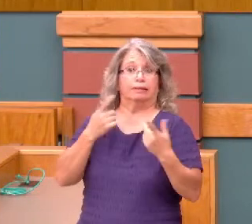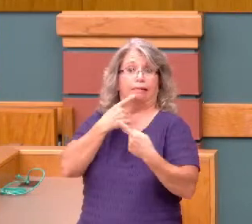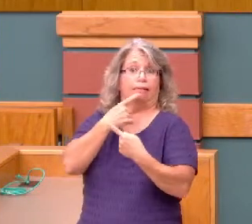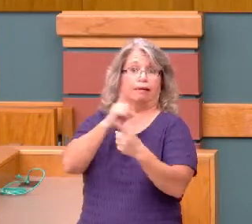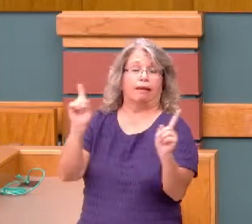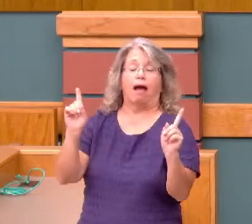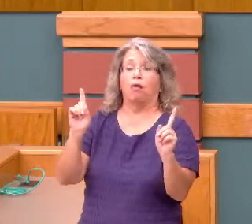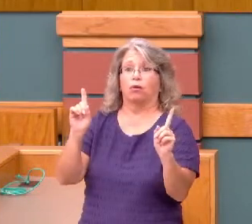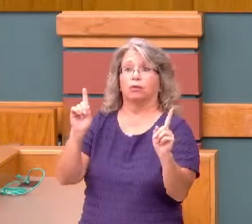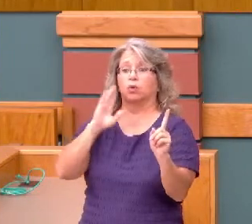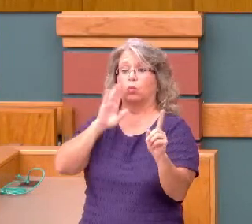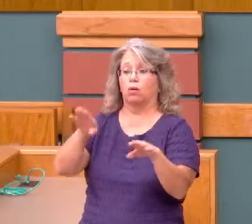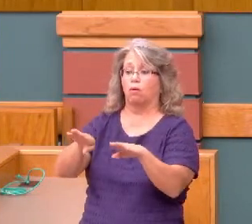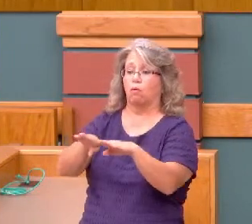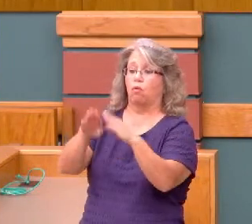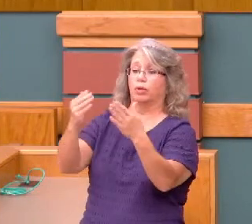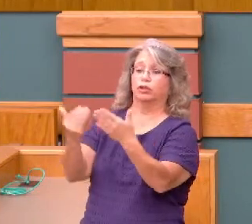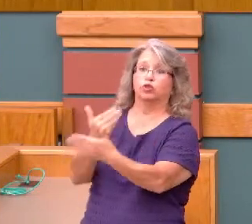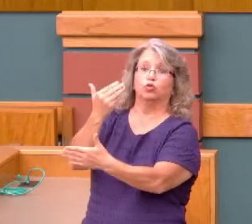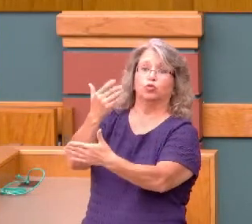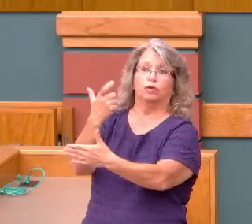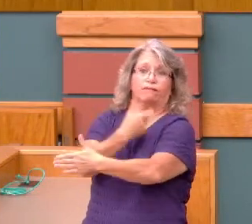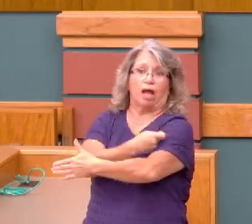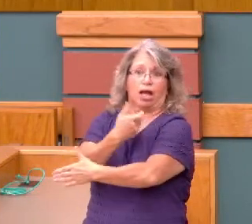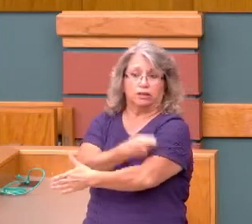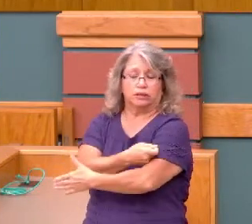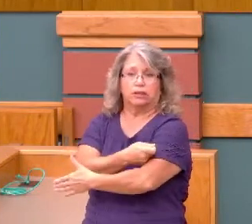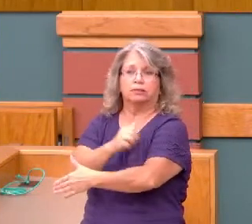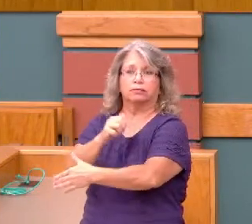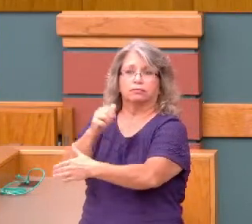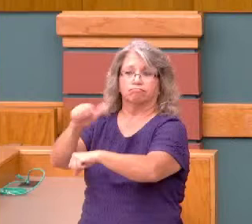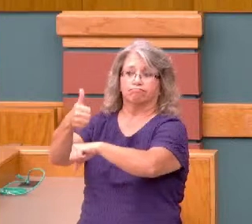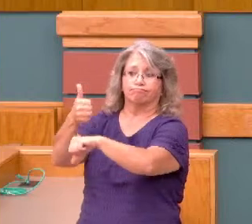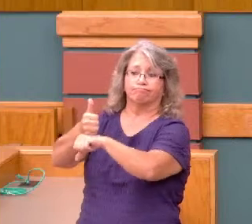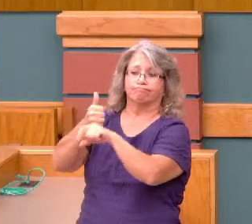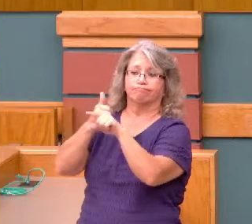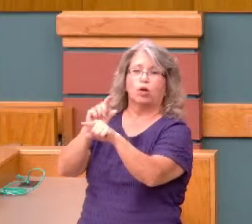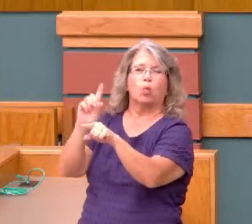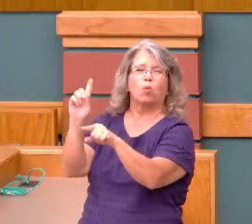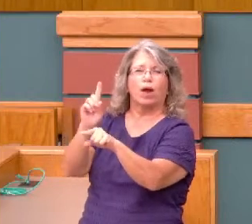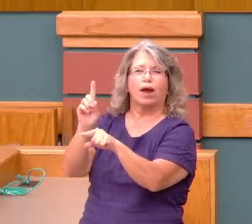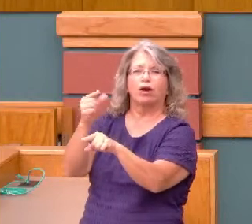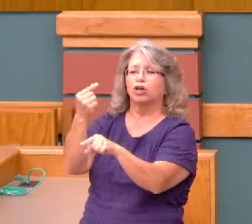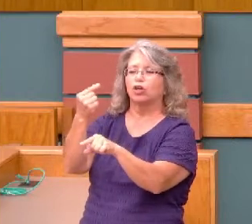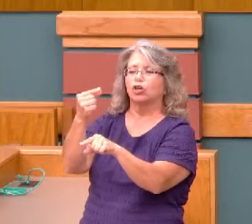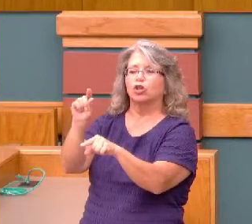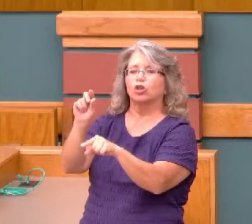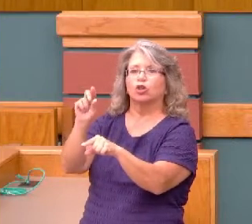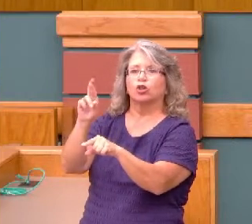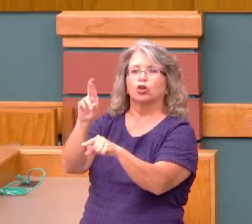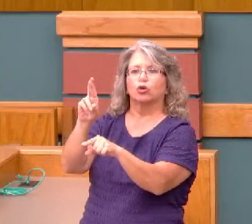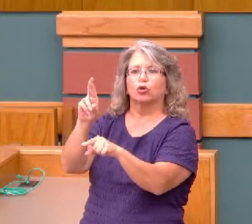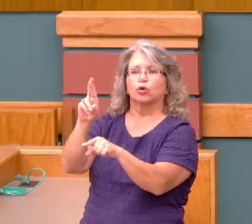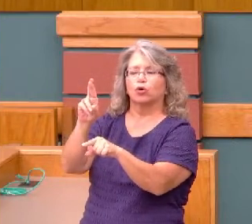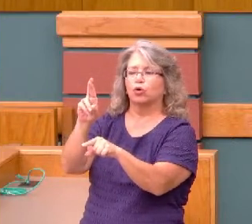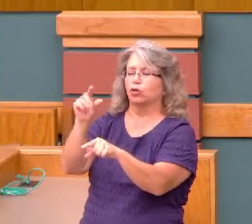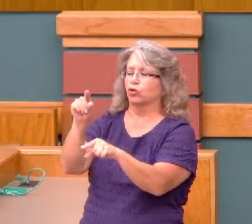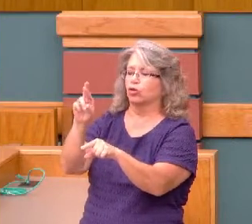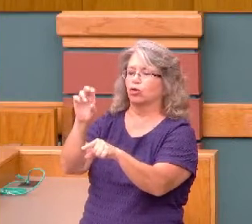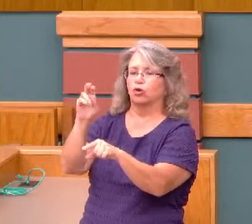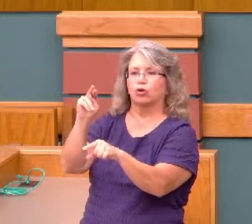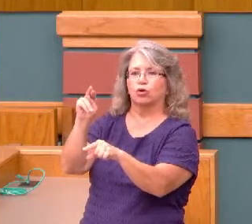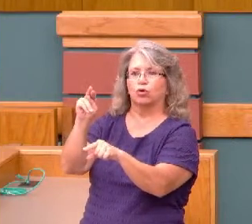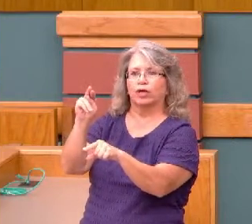site at our Greenwood Senior Center, and our Public Health Assistant Director, Luis Wilmot, will speak more about